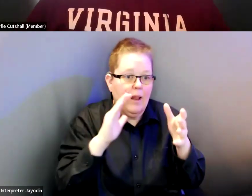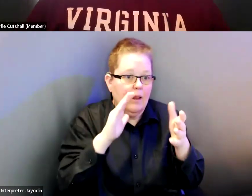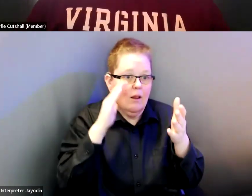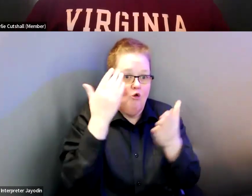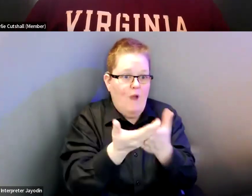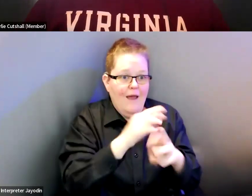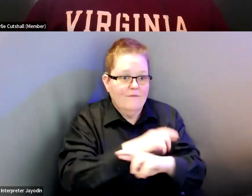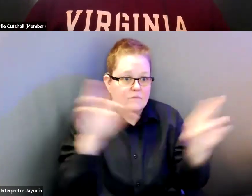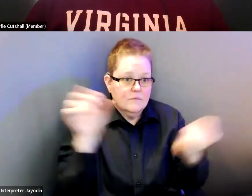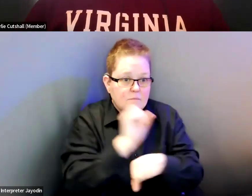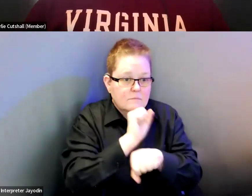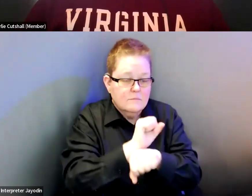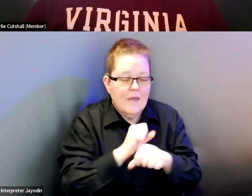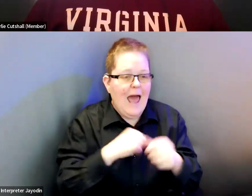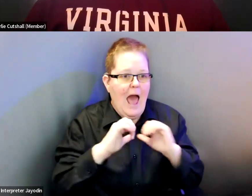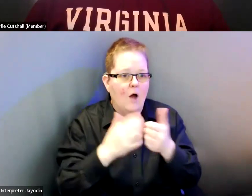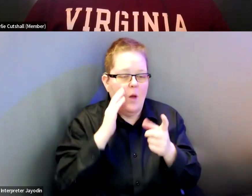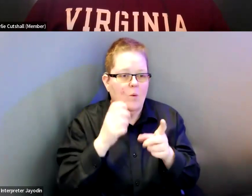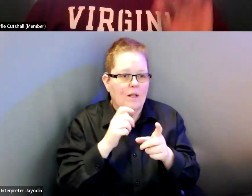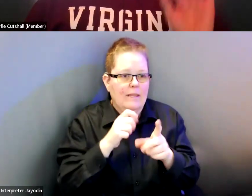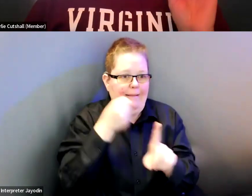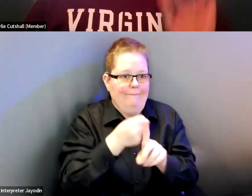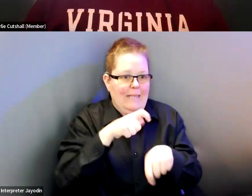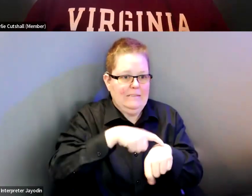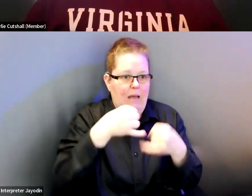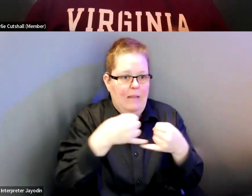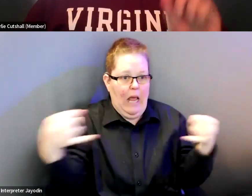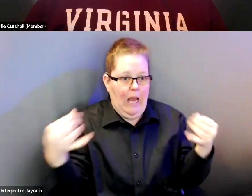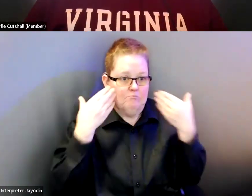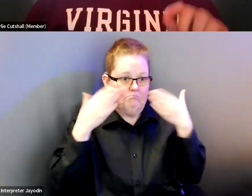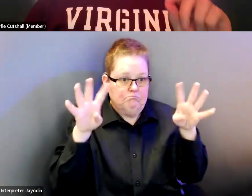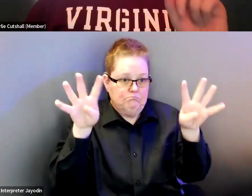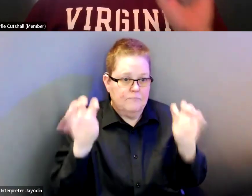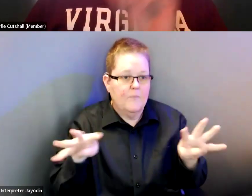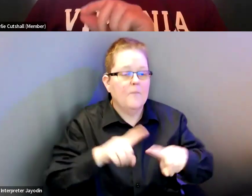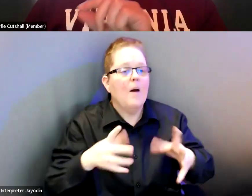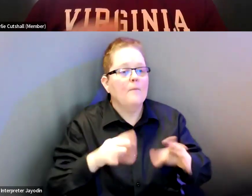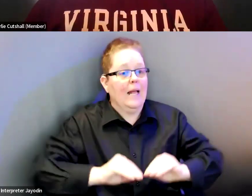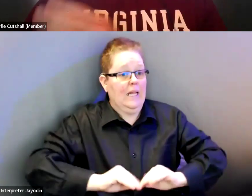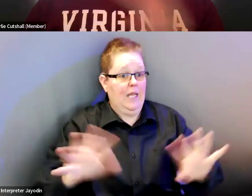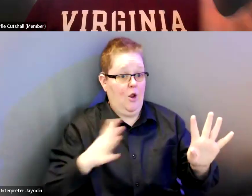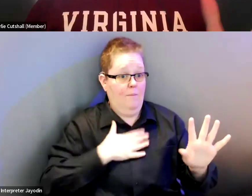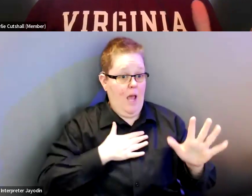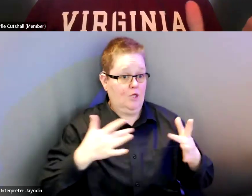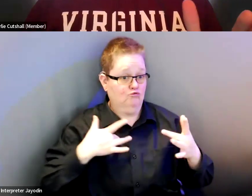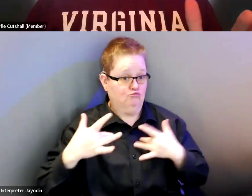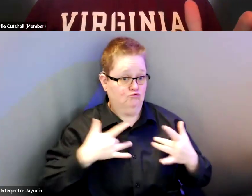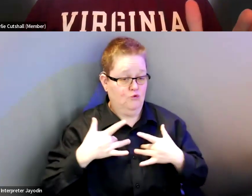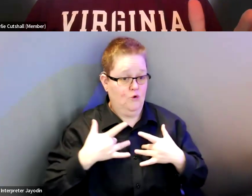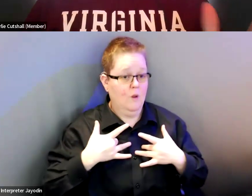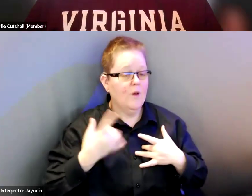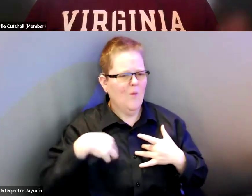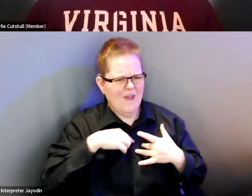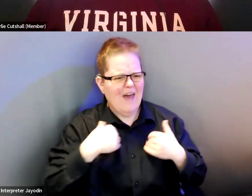right? And how that's going to affect this timeline. But I just want to be clear that my concern is we had a good conversation, a